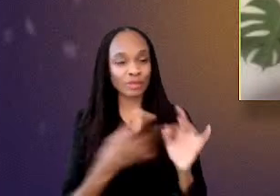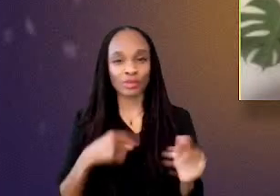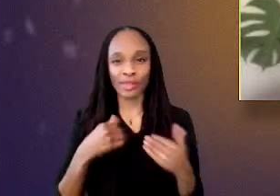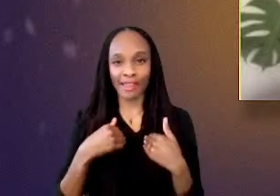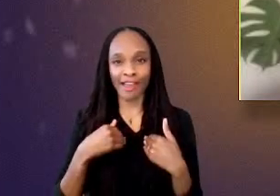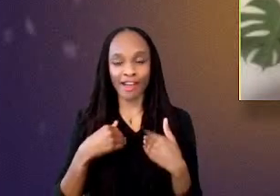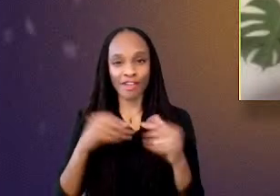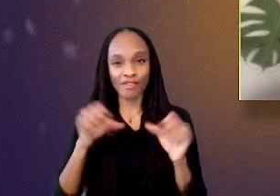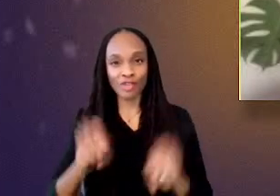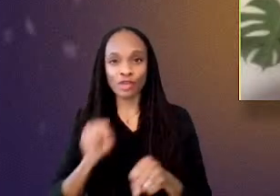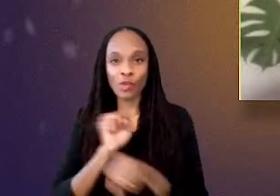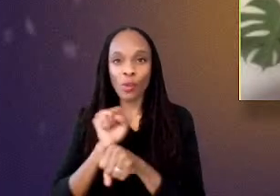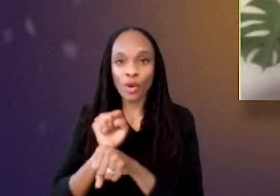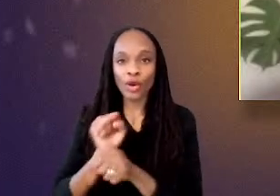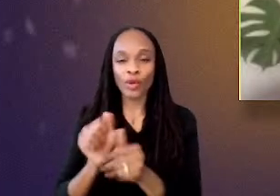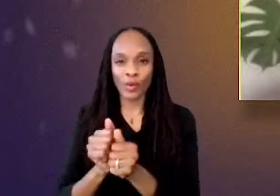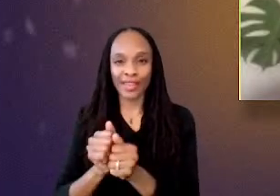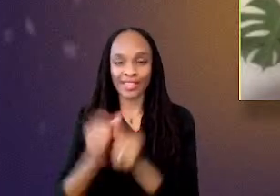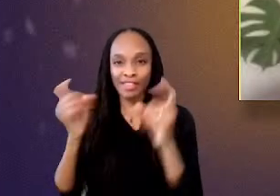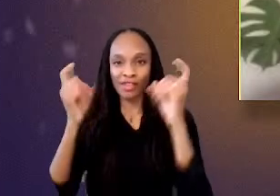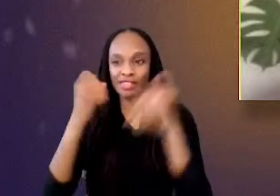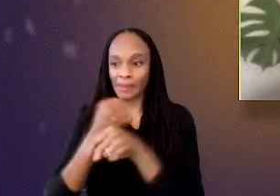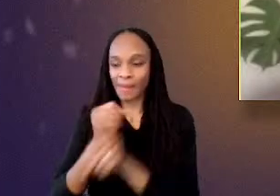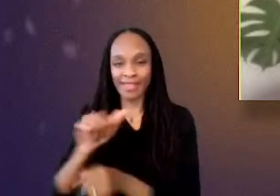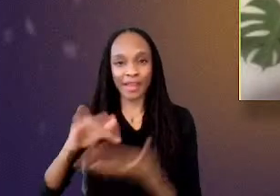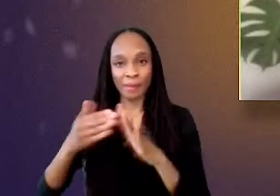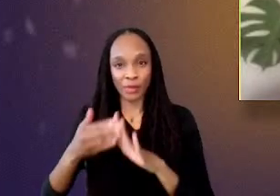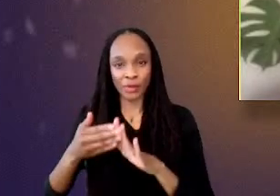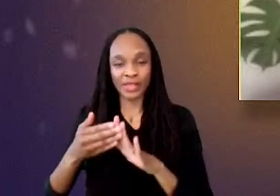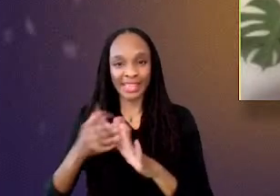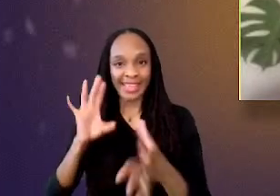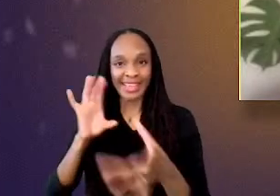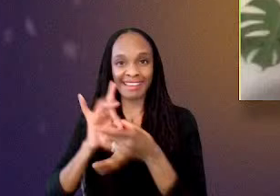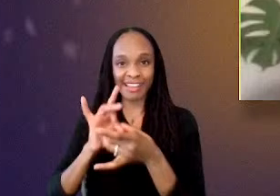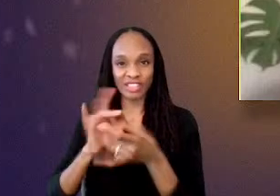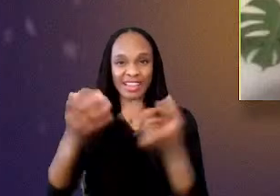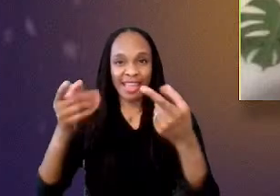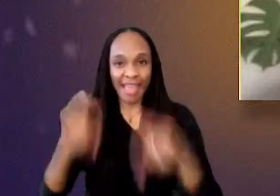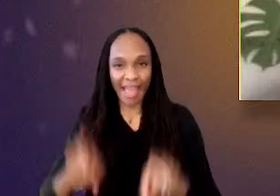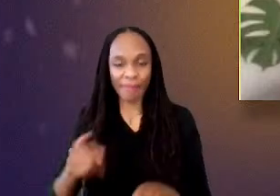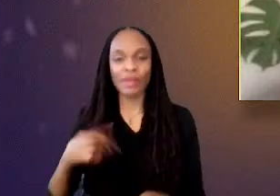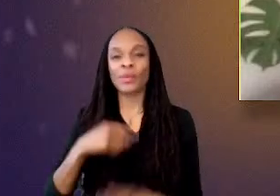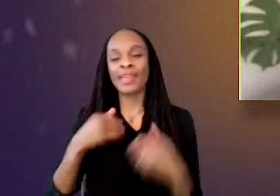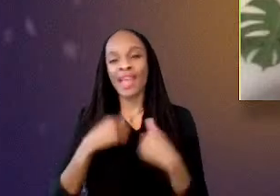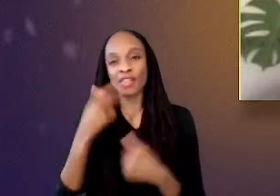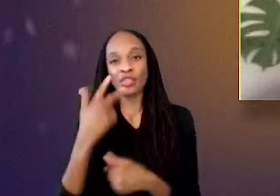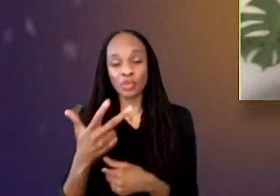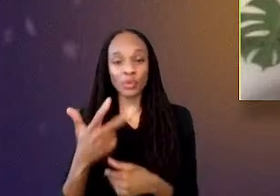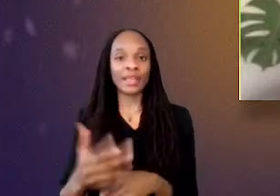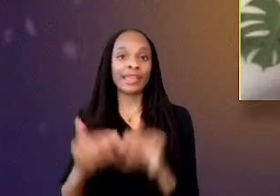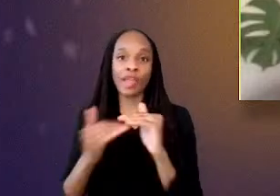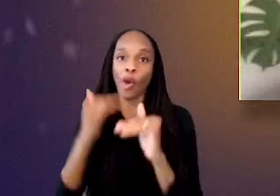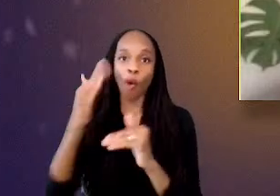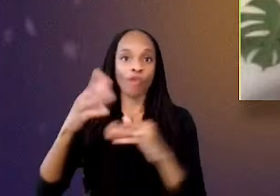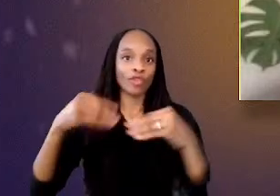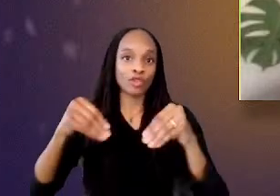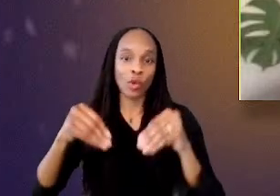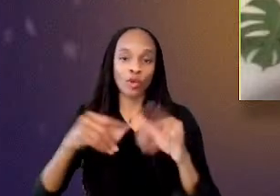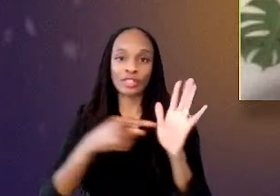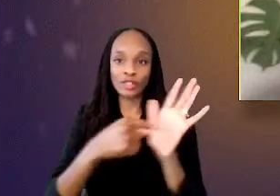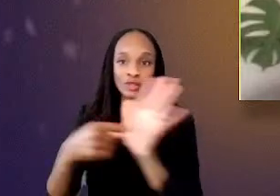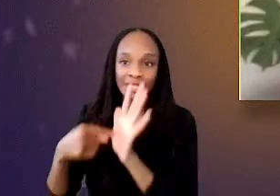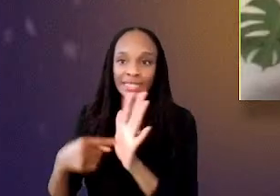work with the festival to make that community connection actually happen. And we had three like oversold screenings, you